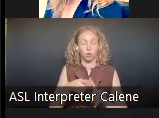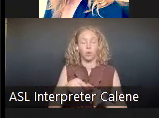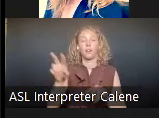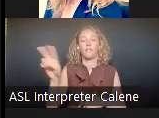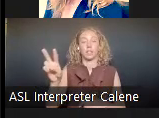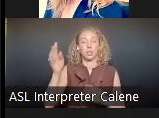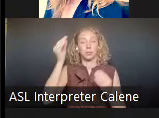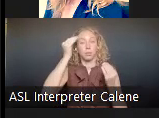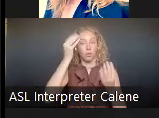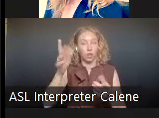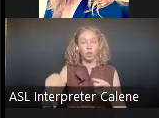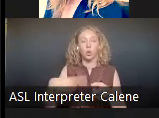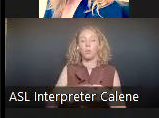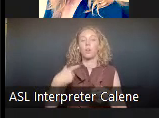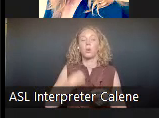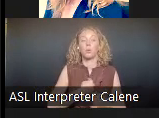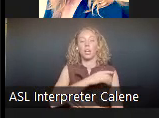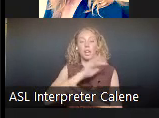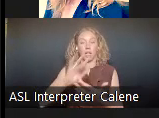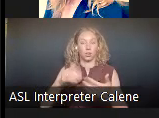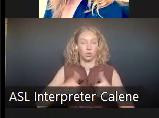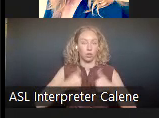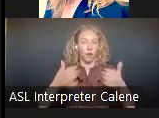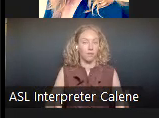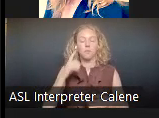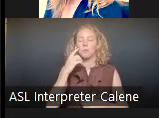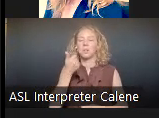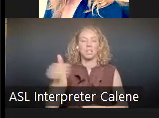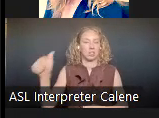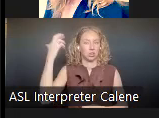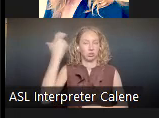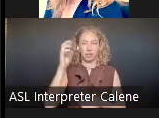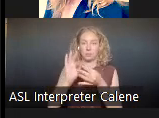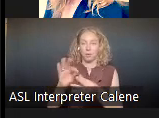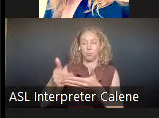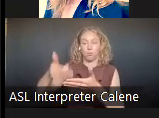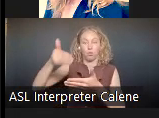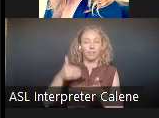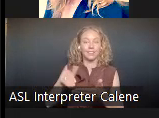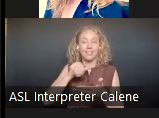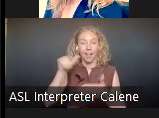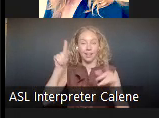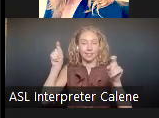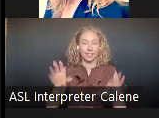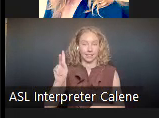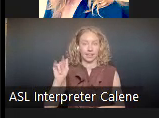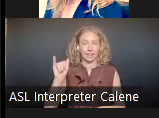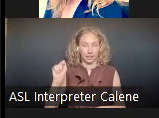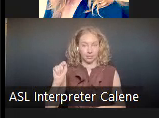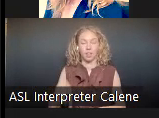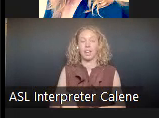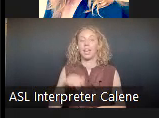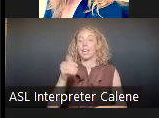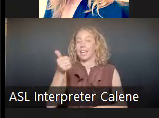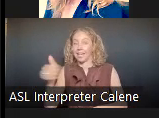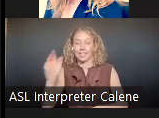is when we are reaching out to a survivor for whatever reason about their previously untested kit. Like I said, that is any